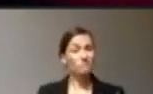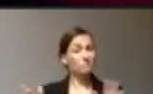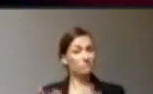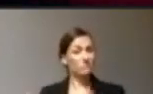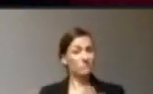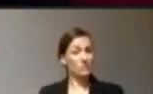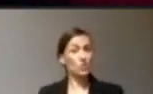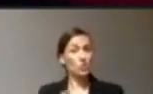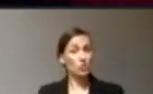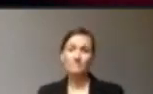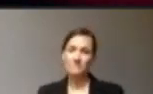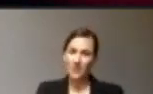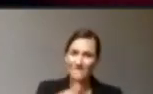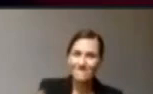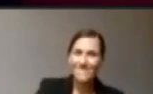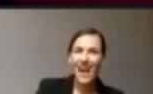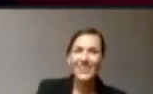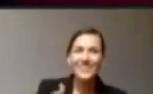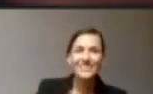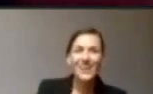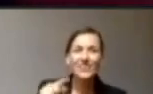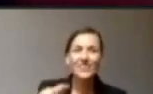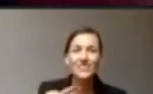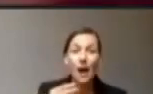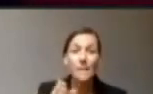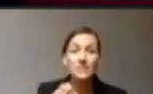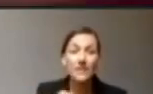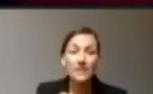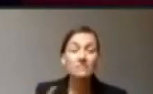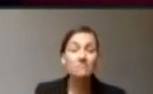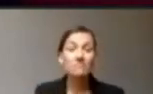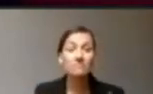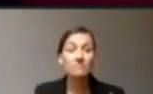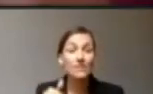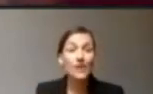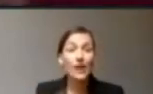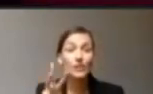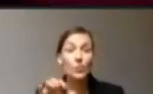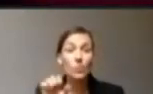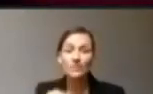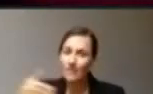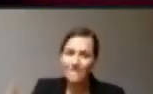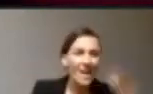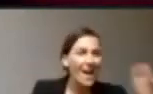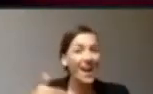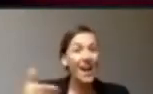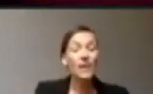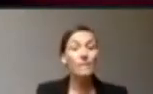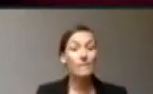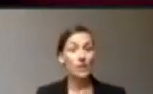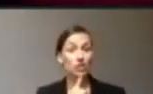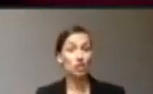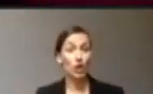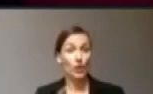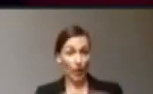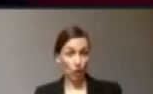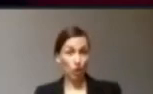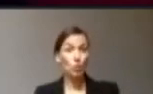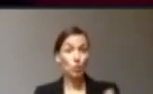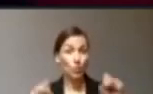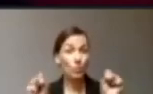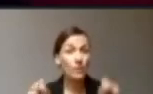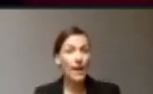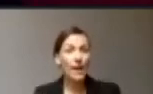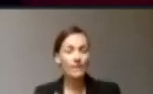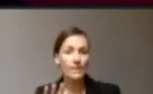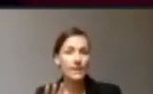an invitation from Dr. Thompson, you've heard the invitation from Dr. Wilson. We want to make sure that you can